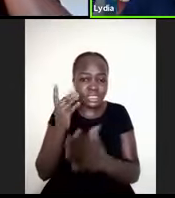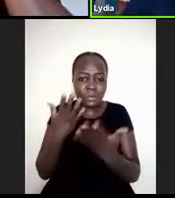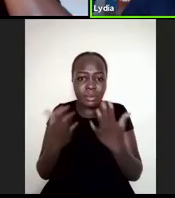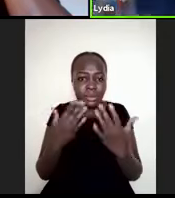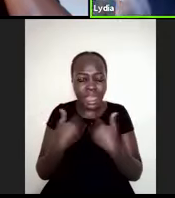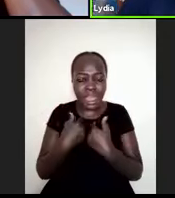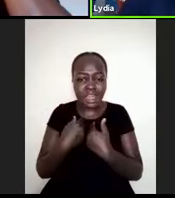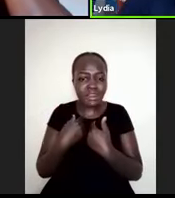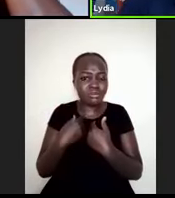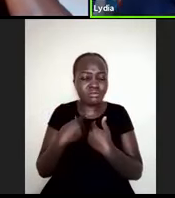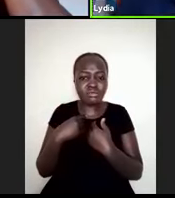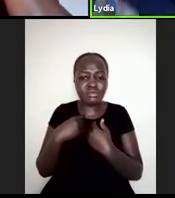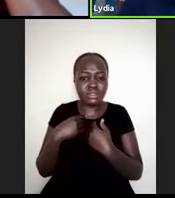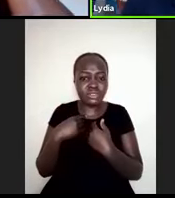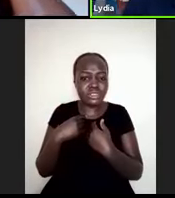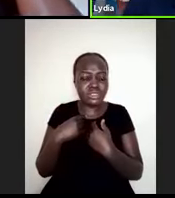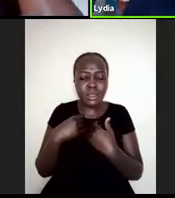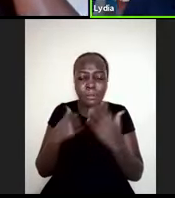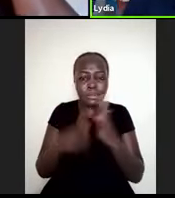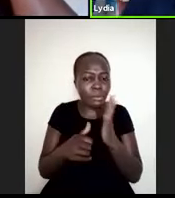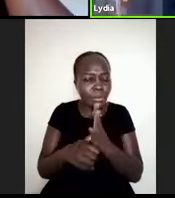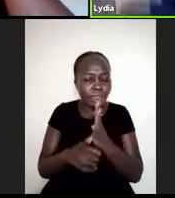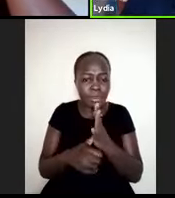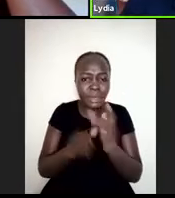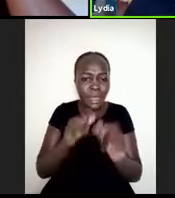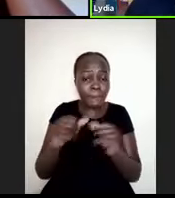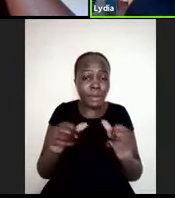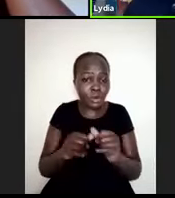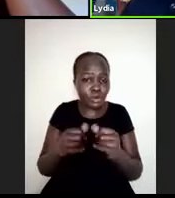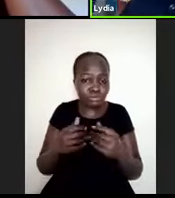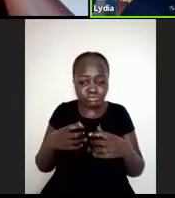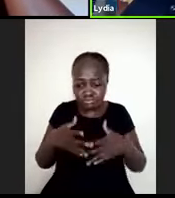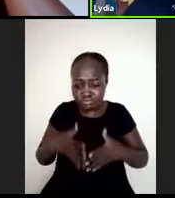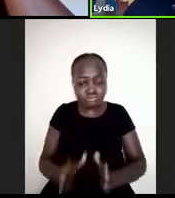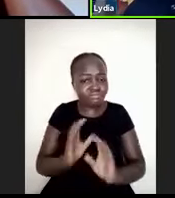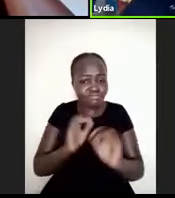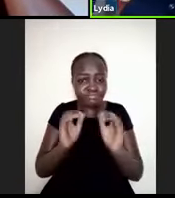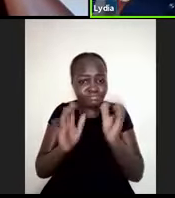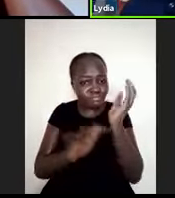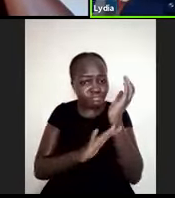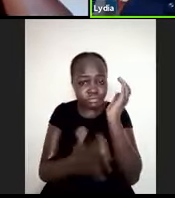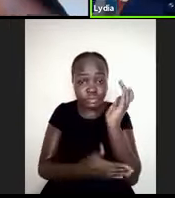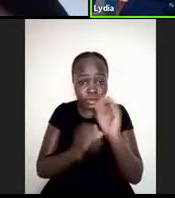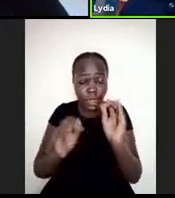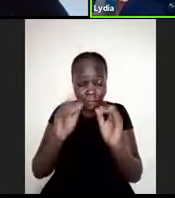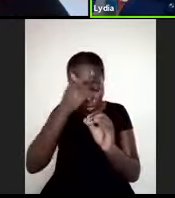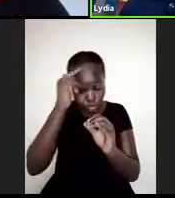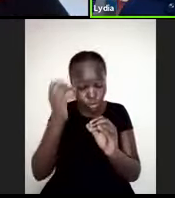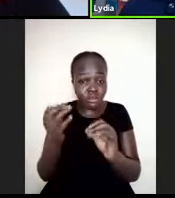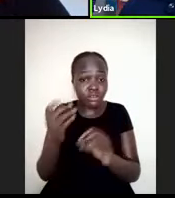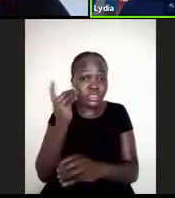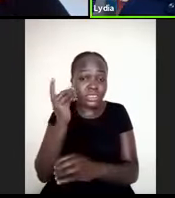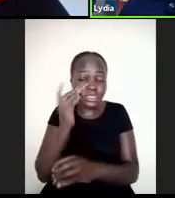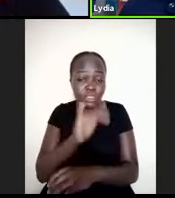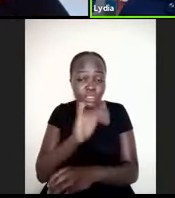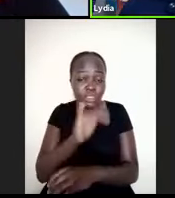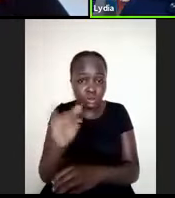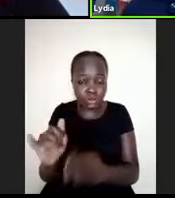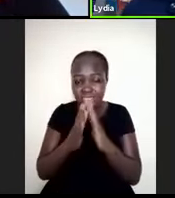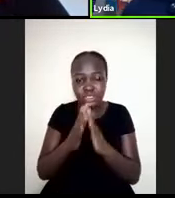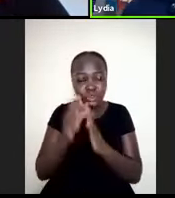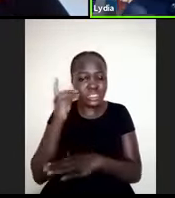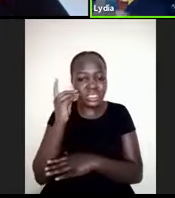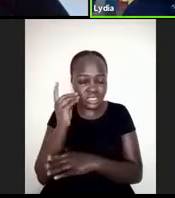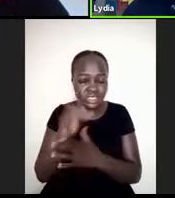future. Infertilities could be brought about because of, you know, the STDs and everything.